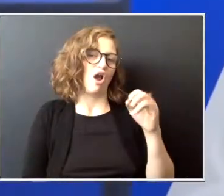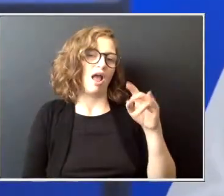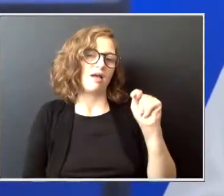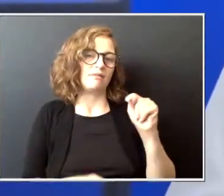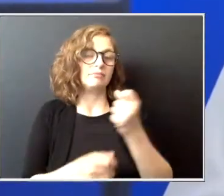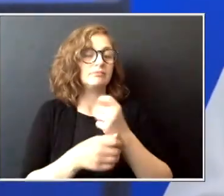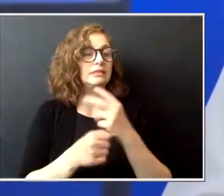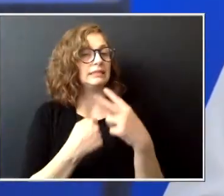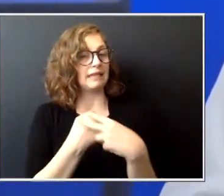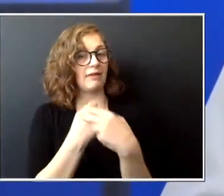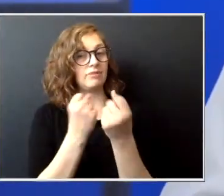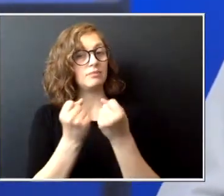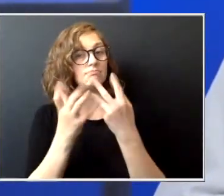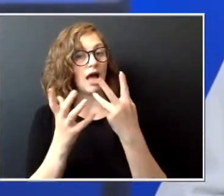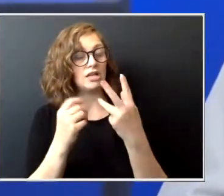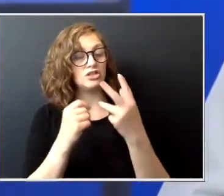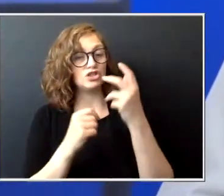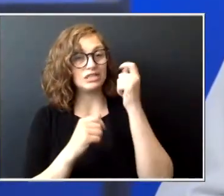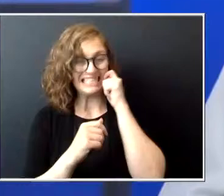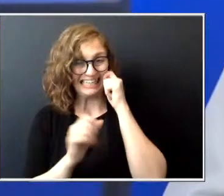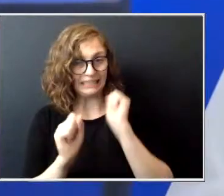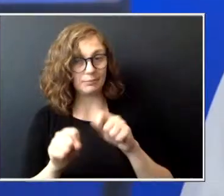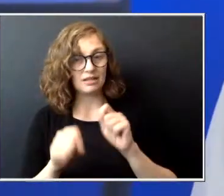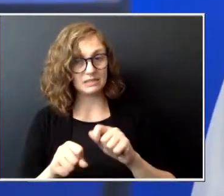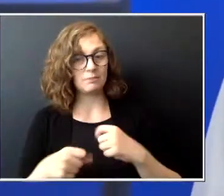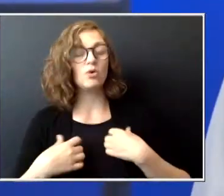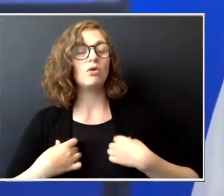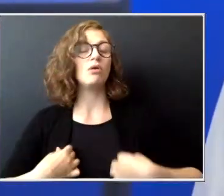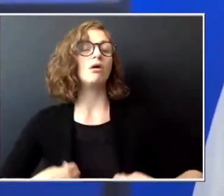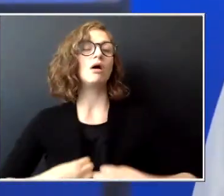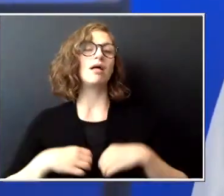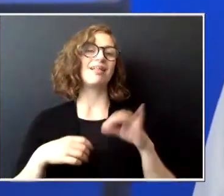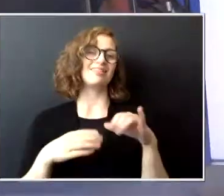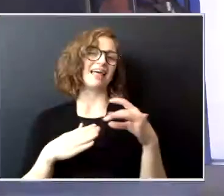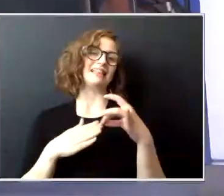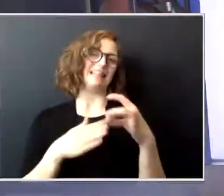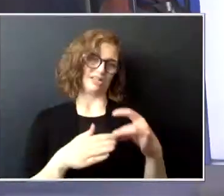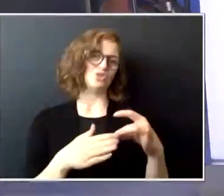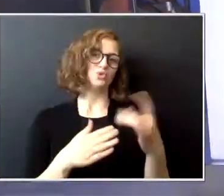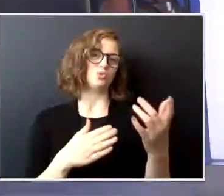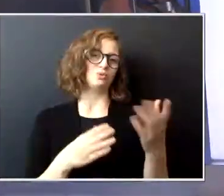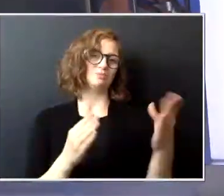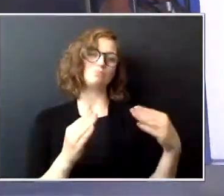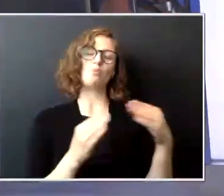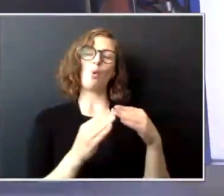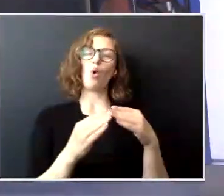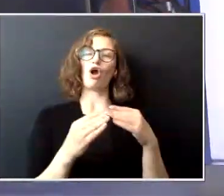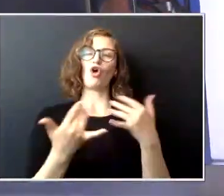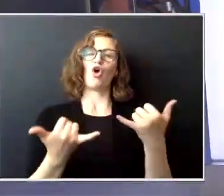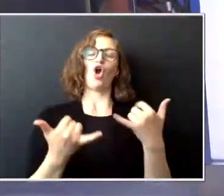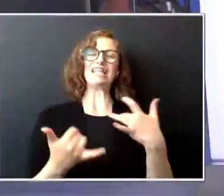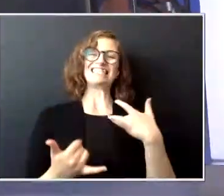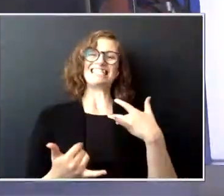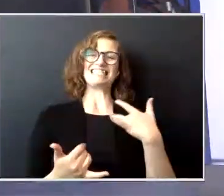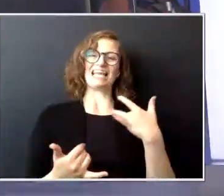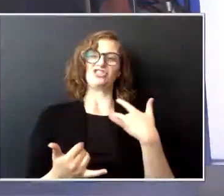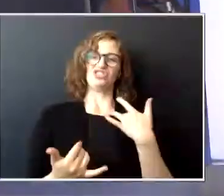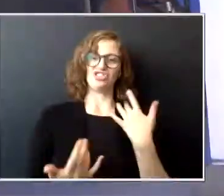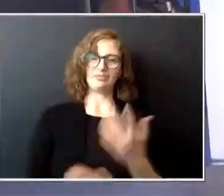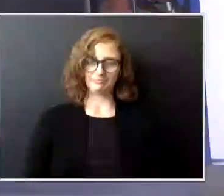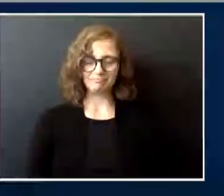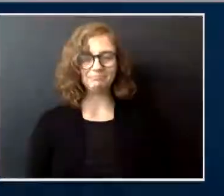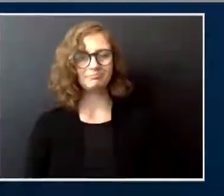having as much of an altered or loss of sensation. All right. Well, this has been an